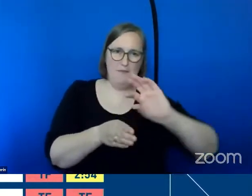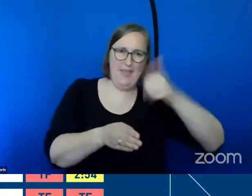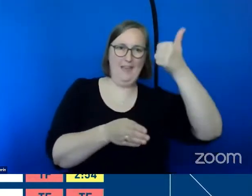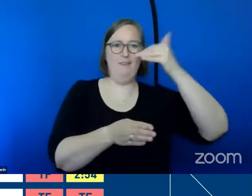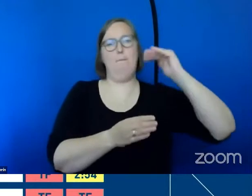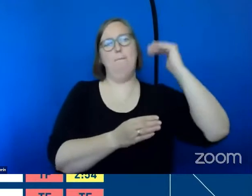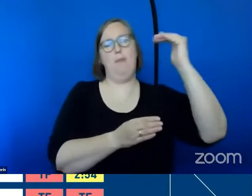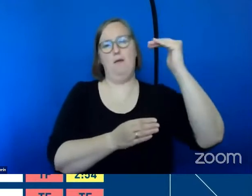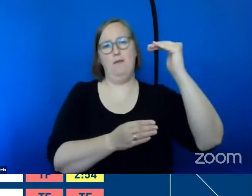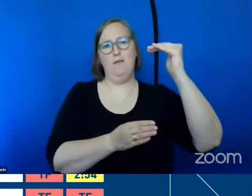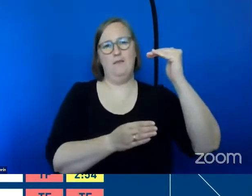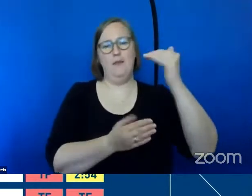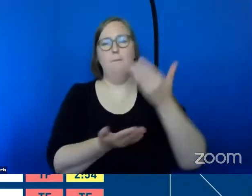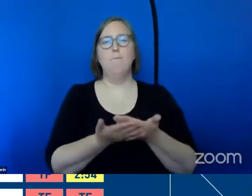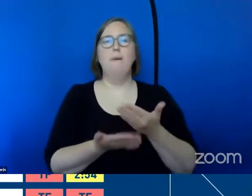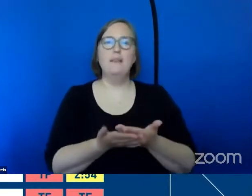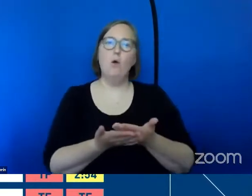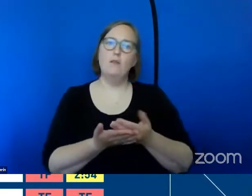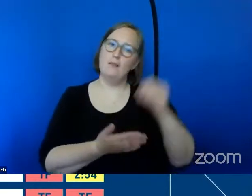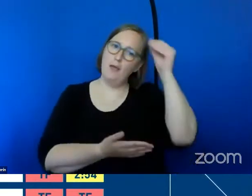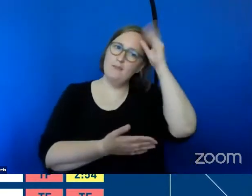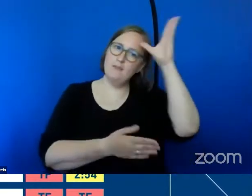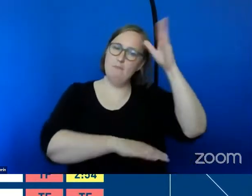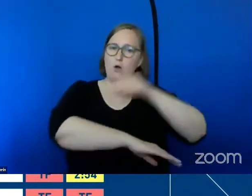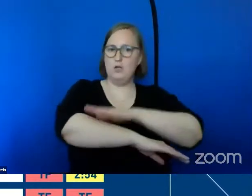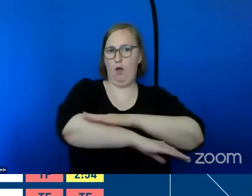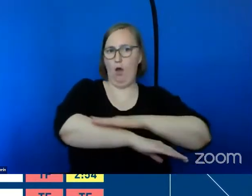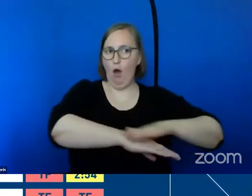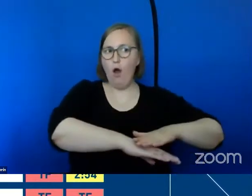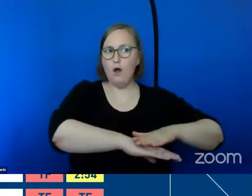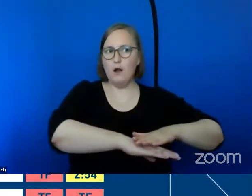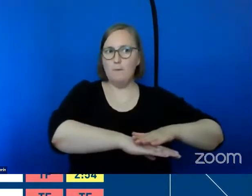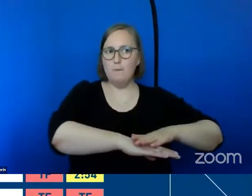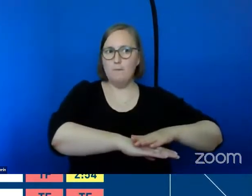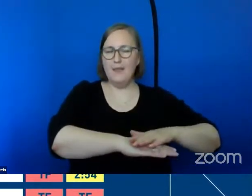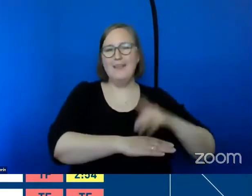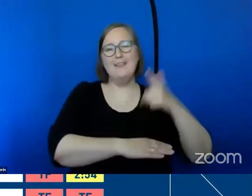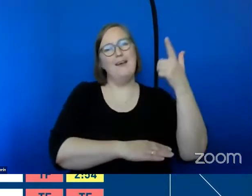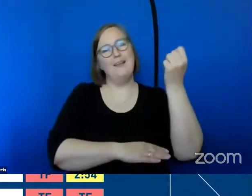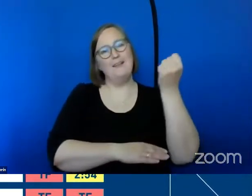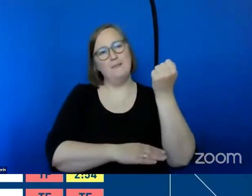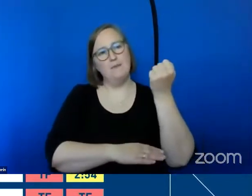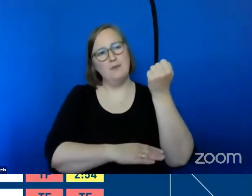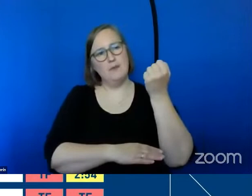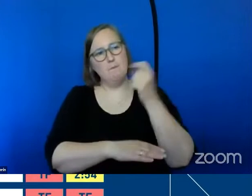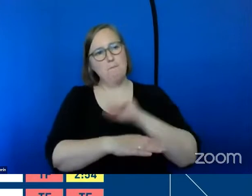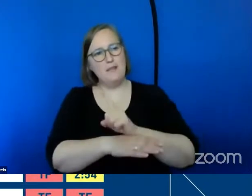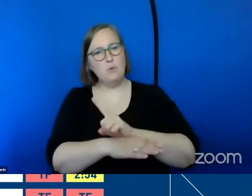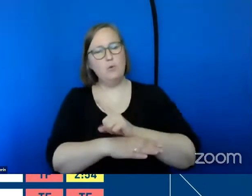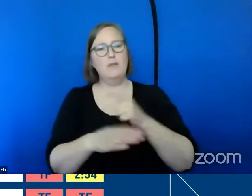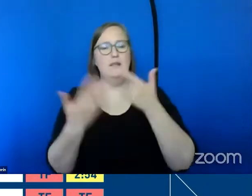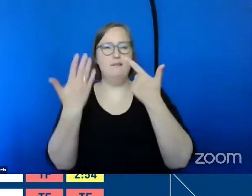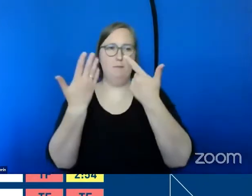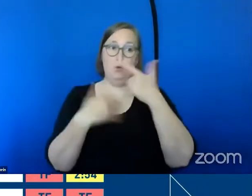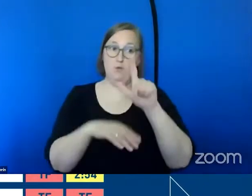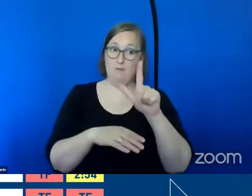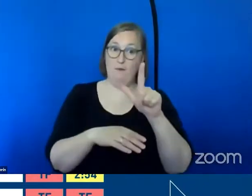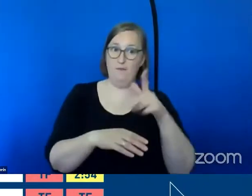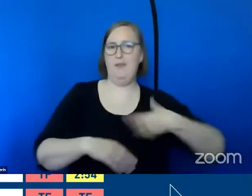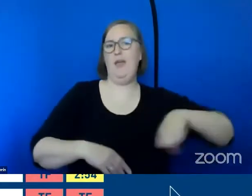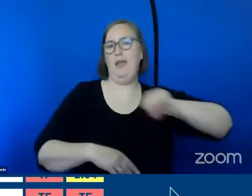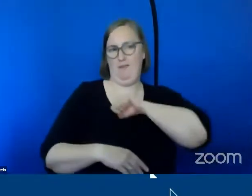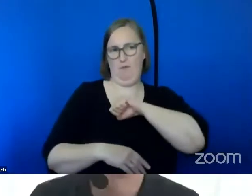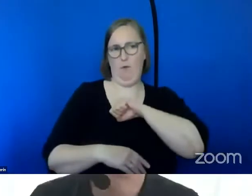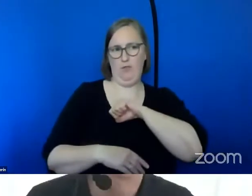Niska and E-Opera with 2 minutes 29, and Yayat Supriyatna and Carla Bionics in